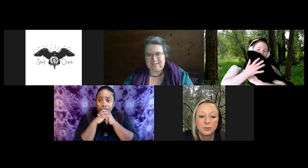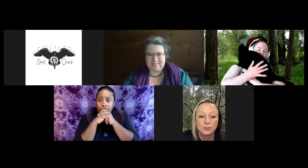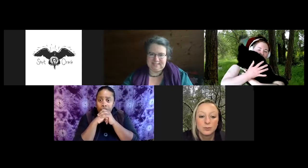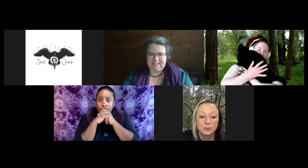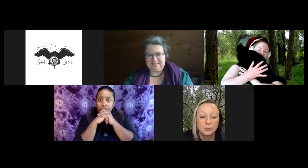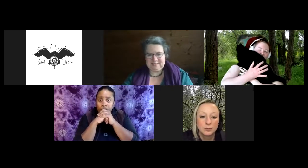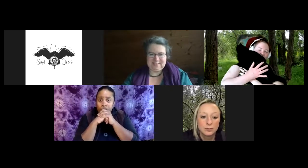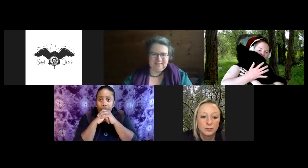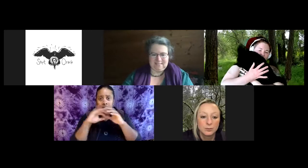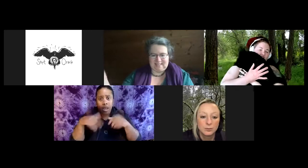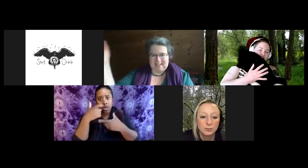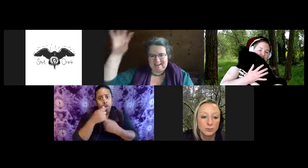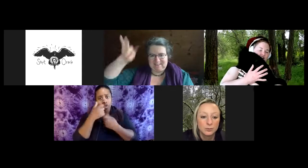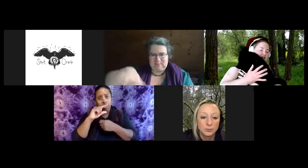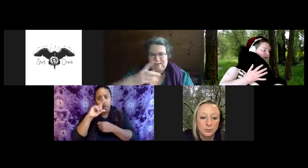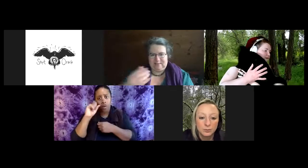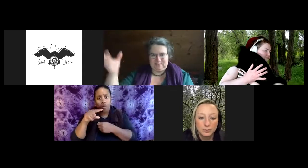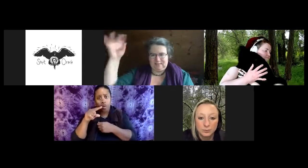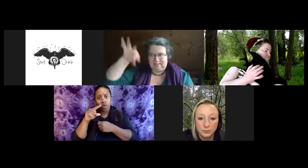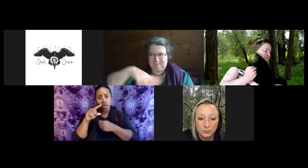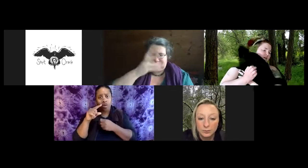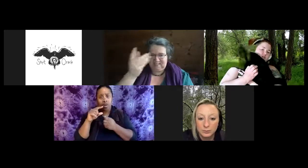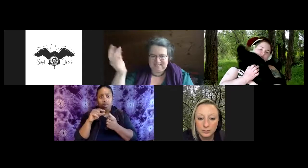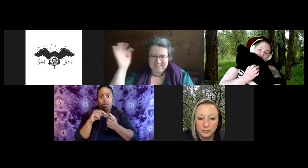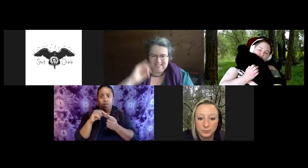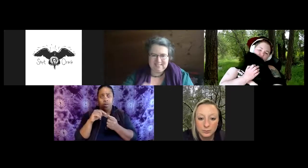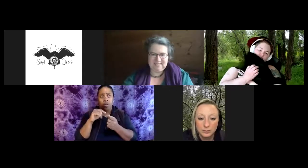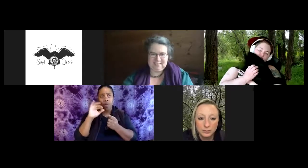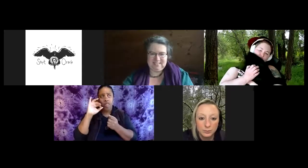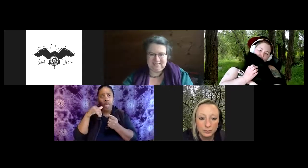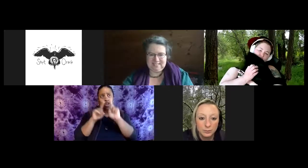Kind of interesting, like that energy wound in with Earth.